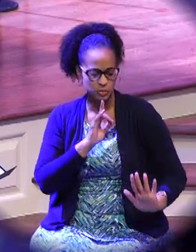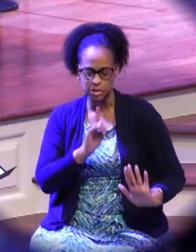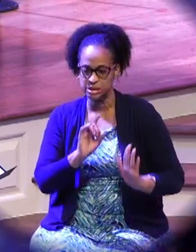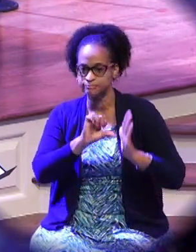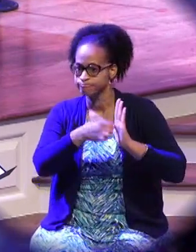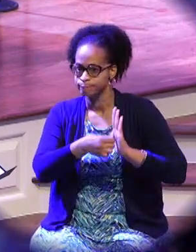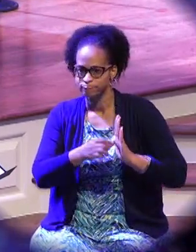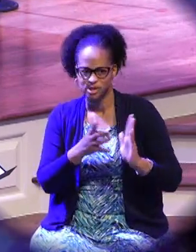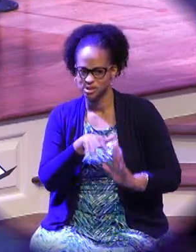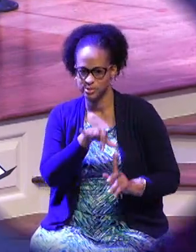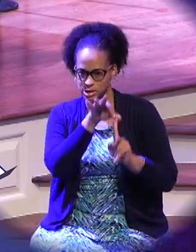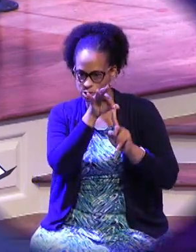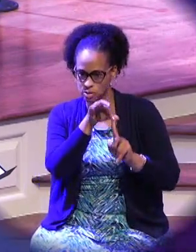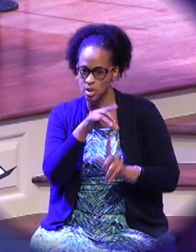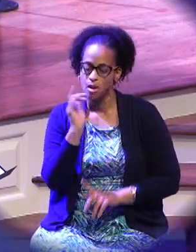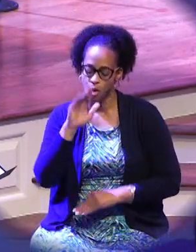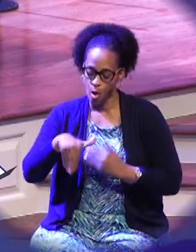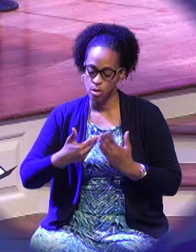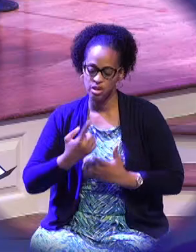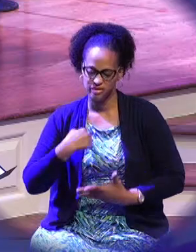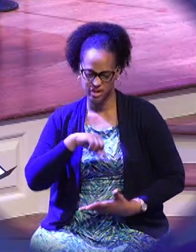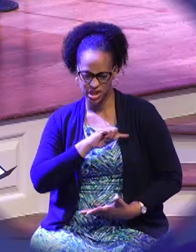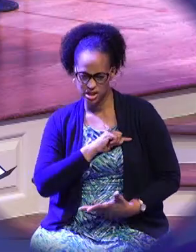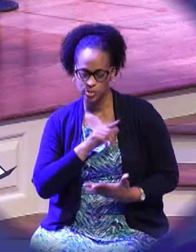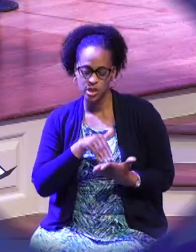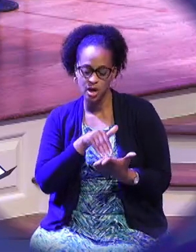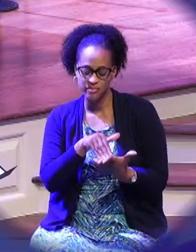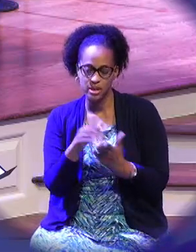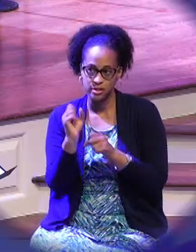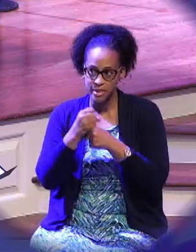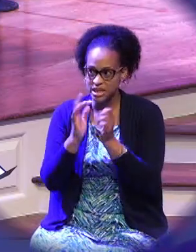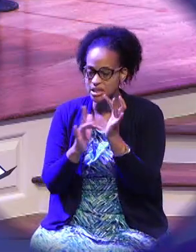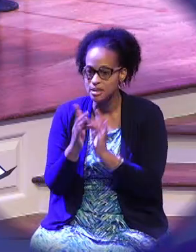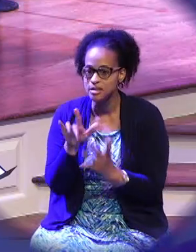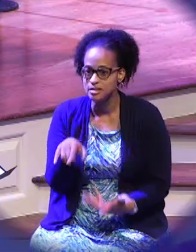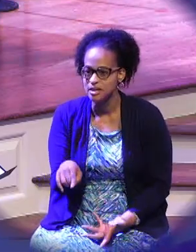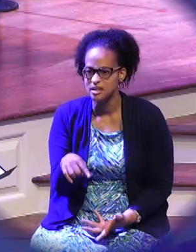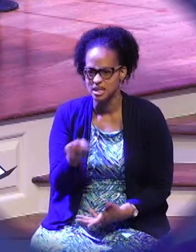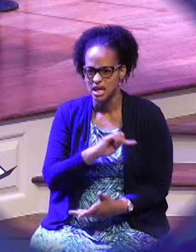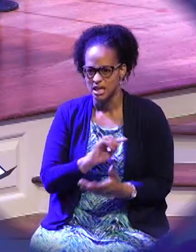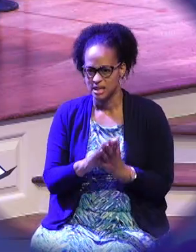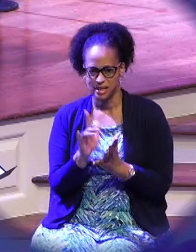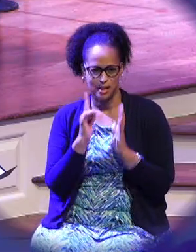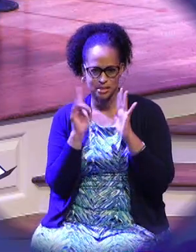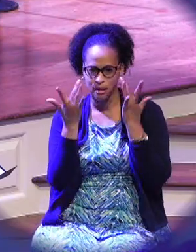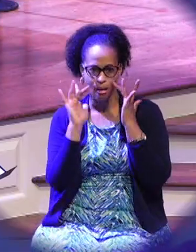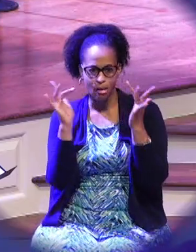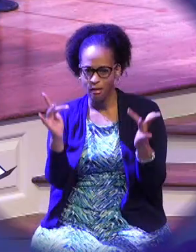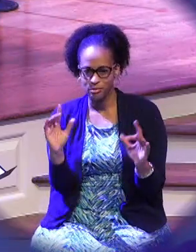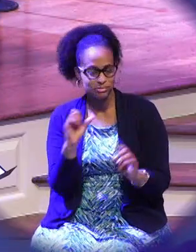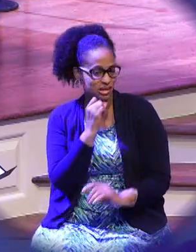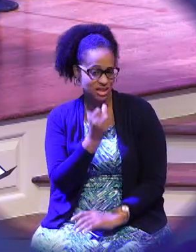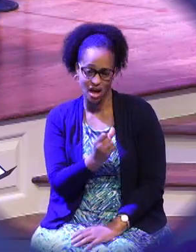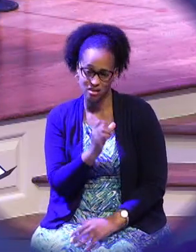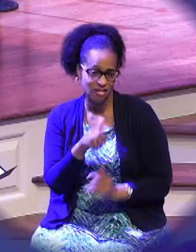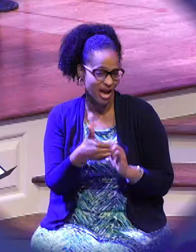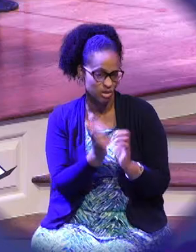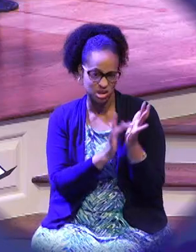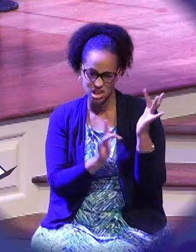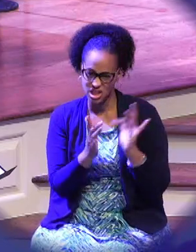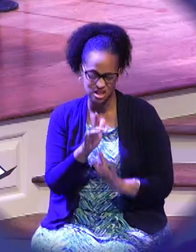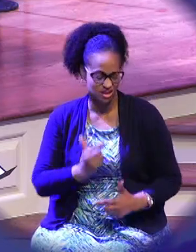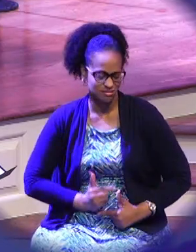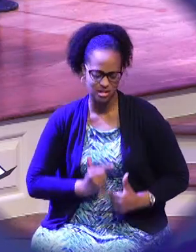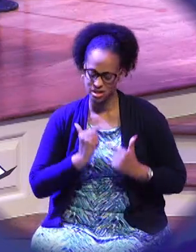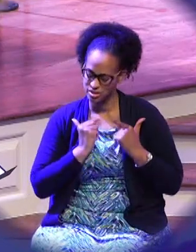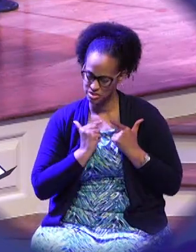You know, in kind of all of our art, we often make Jesus with a halo glowing about him, but that's not how Jesus